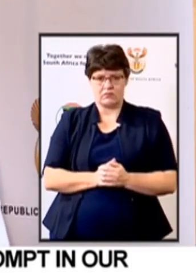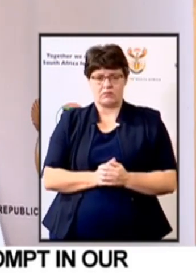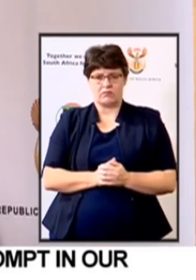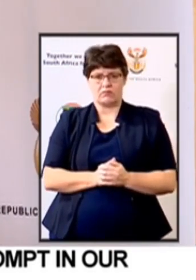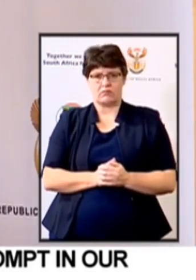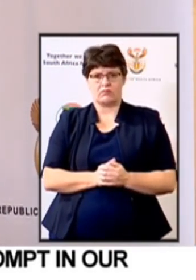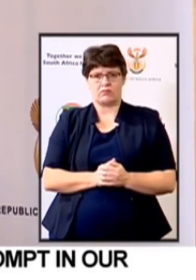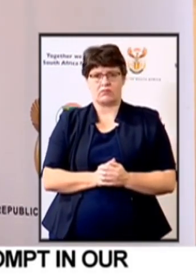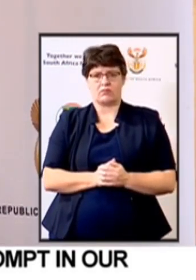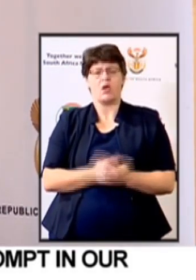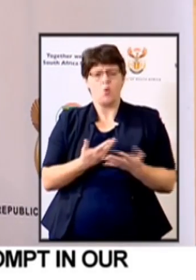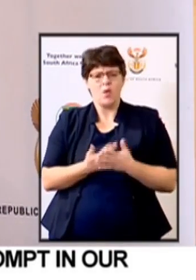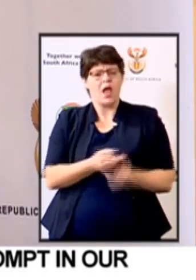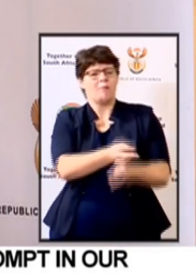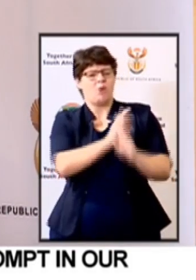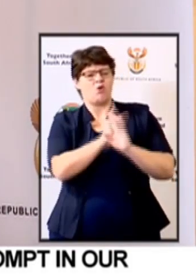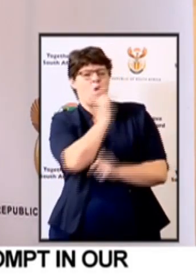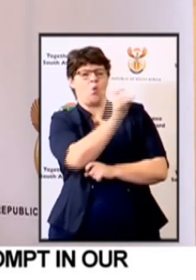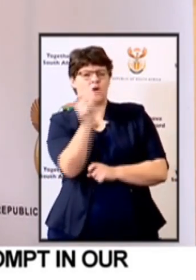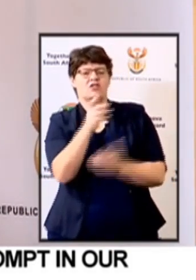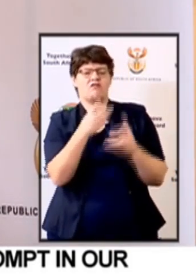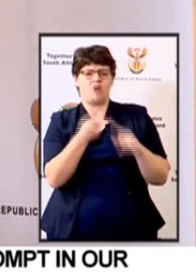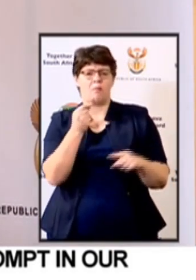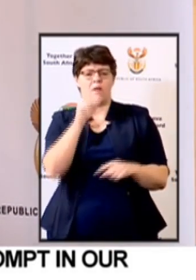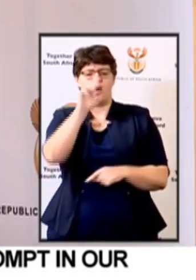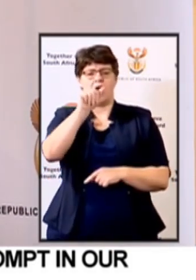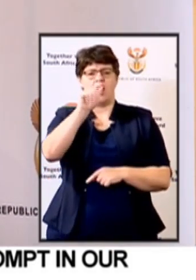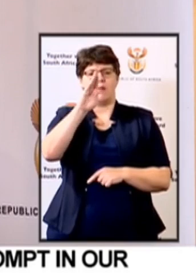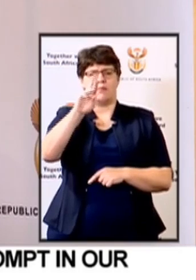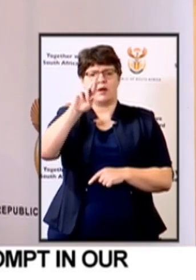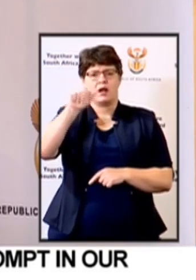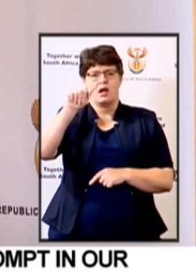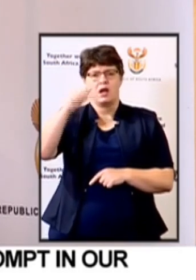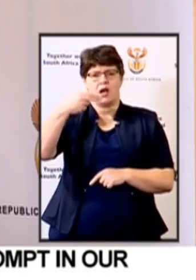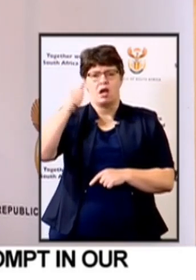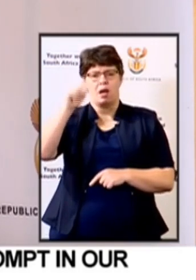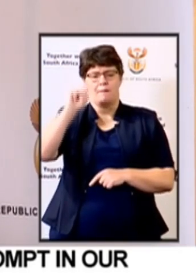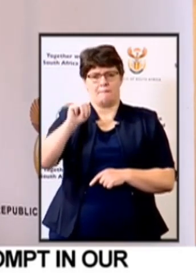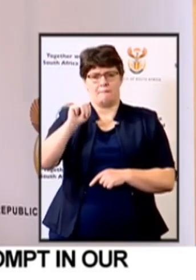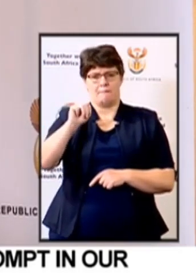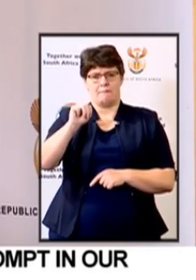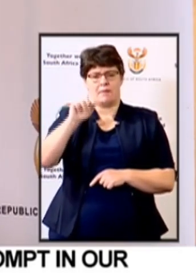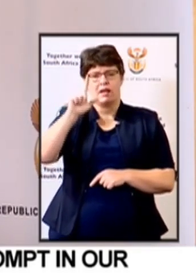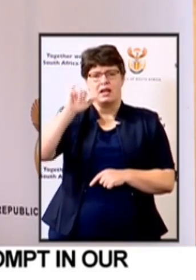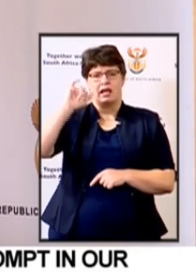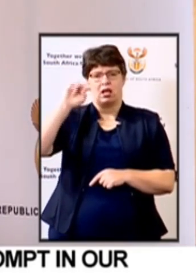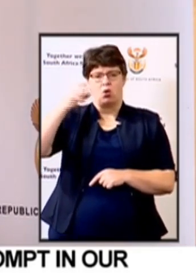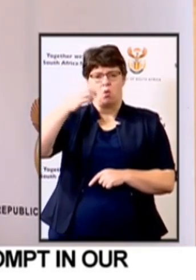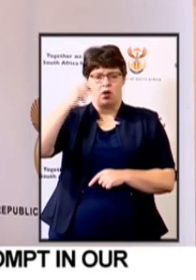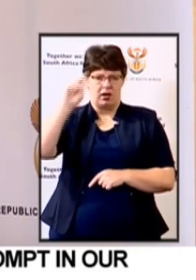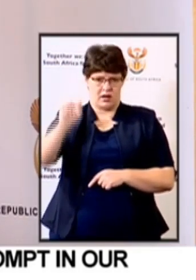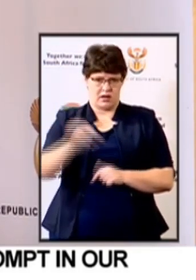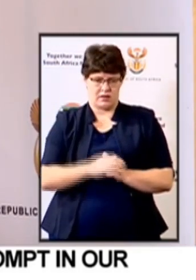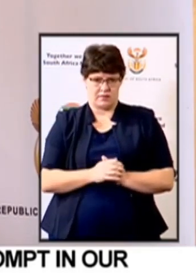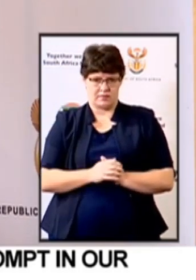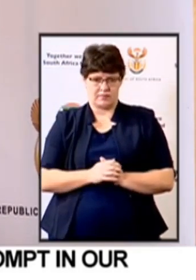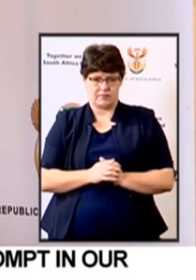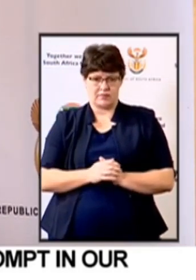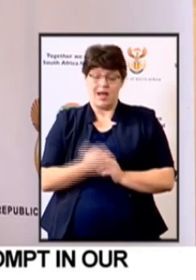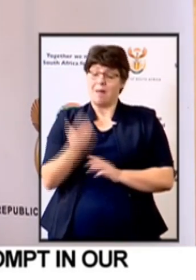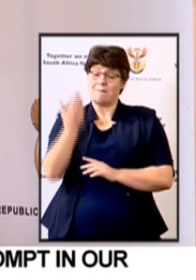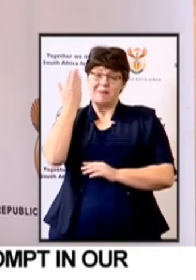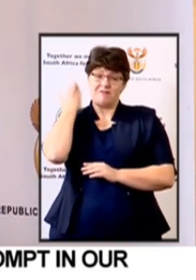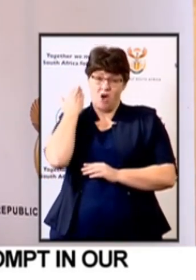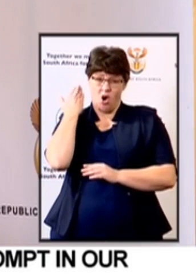from Abraham Lincoln, and I quote, "The dogmas of the quiet past